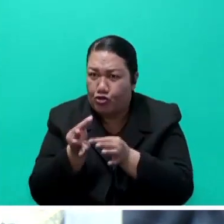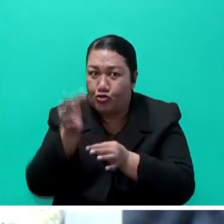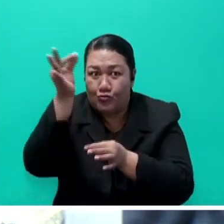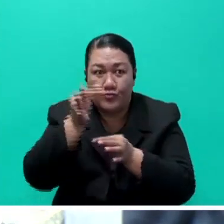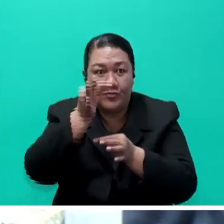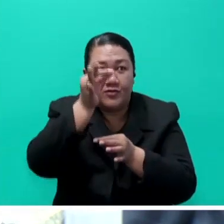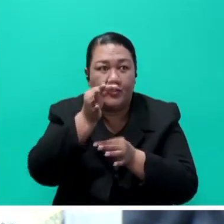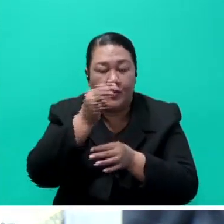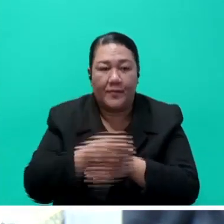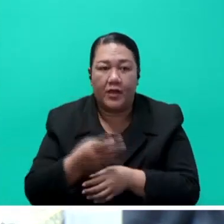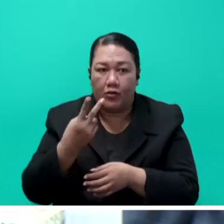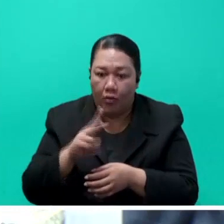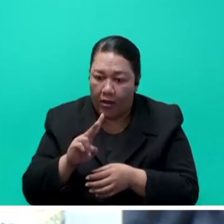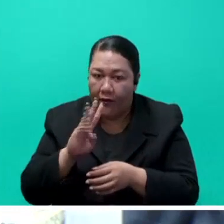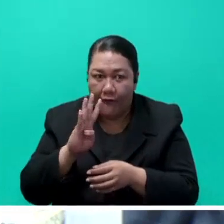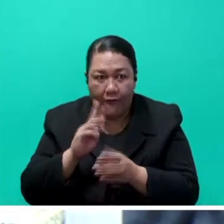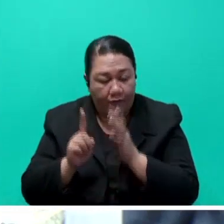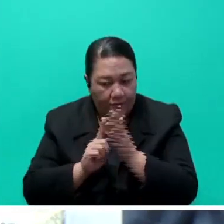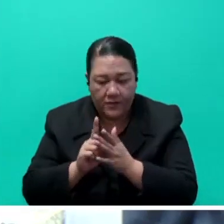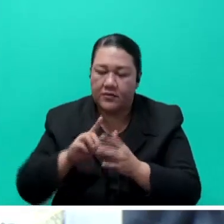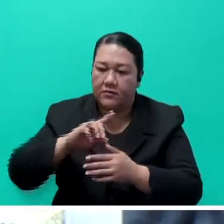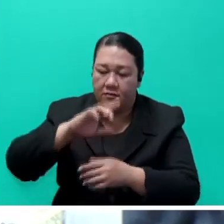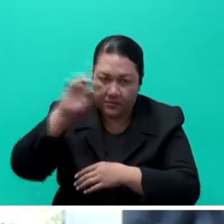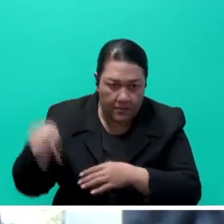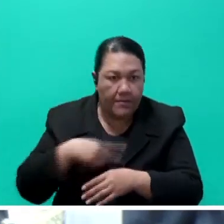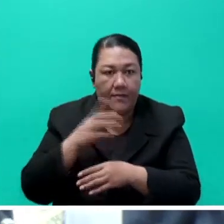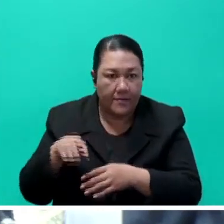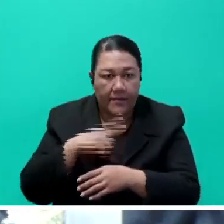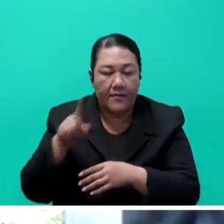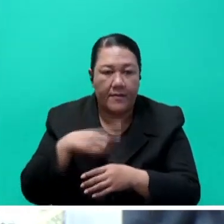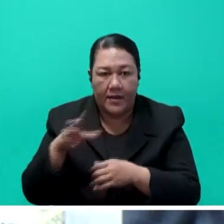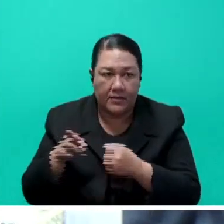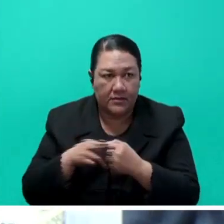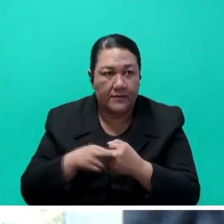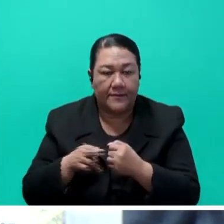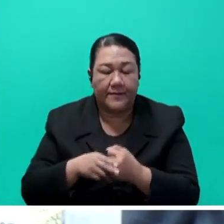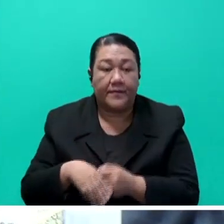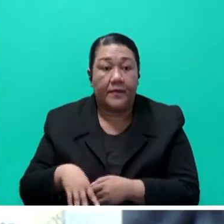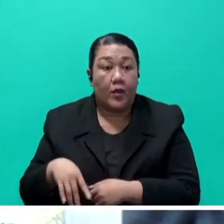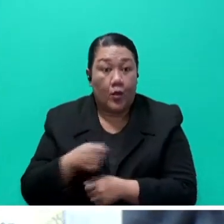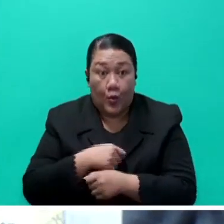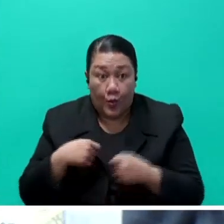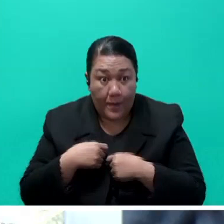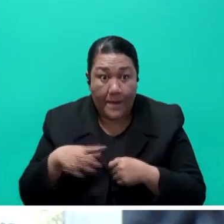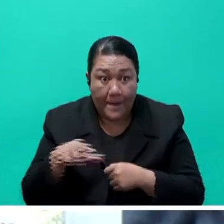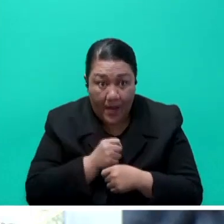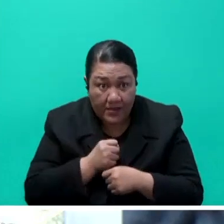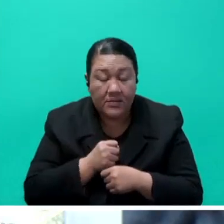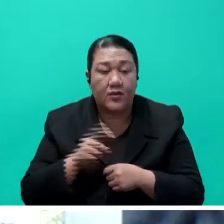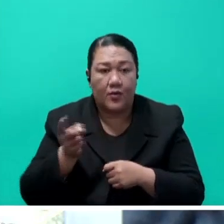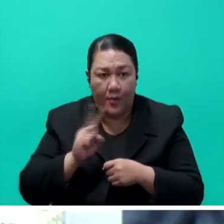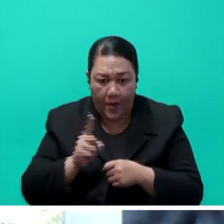2024 maintenance season. Mr. Speaker, regrettably, we must anticipate the persistence of some of these